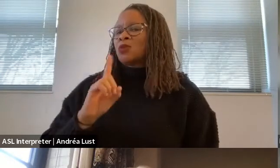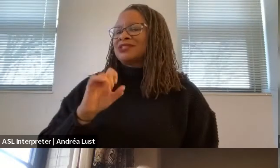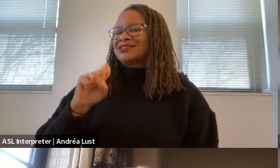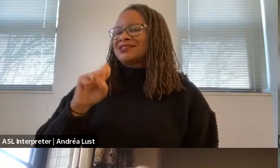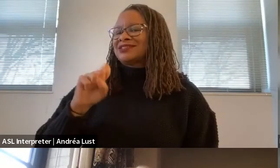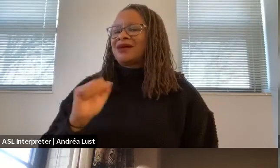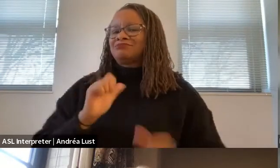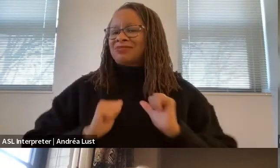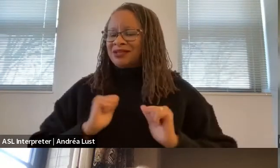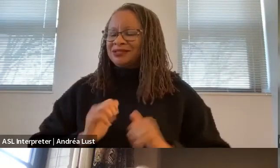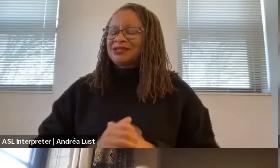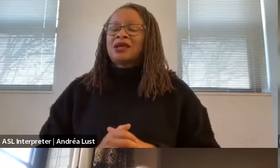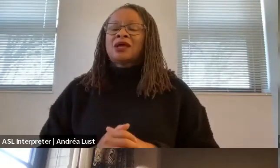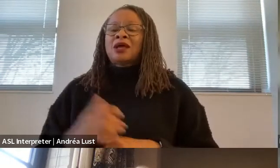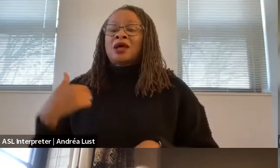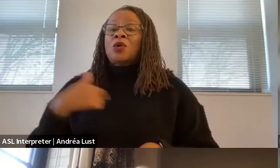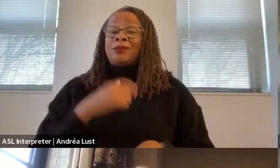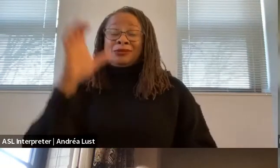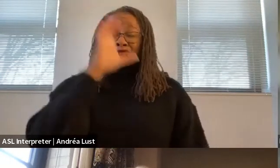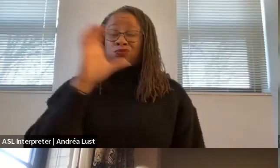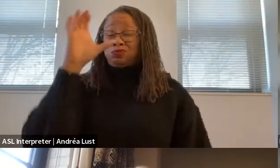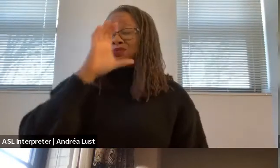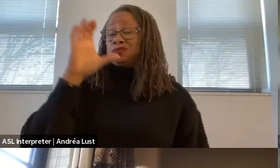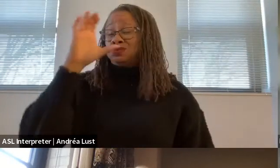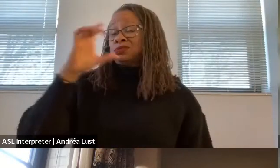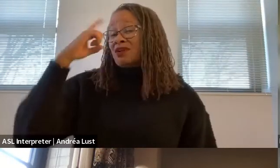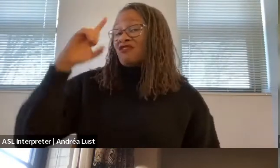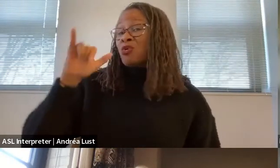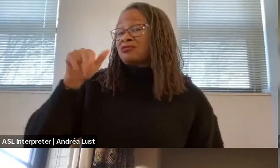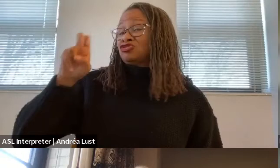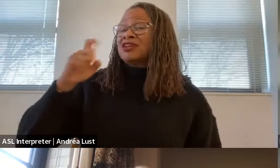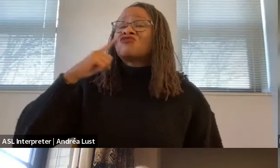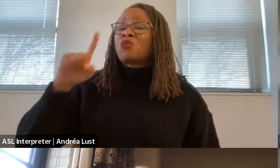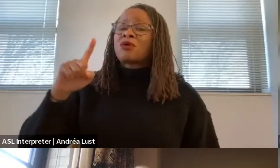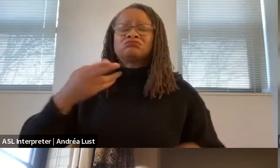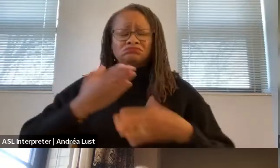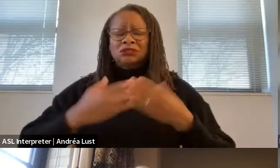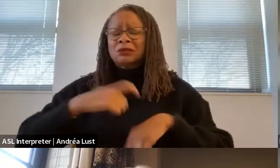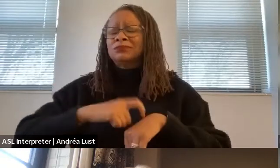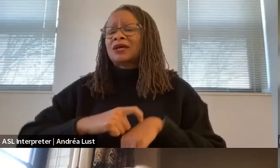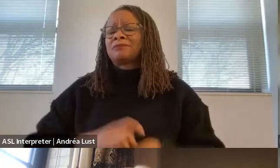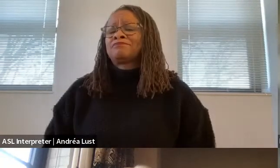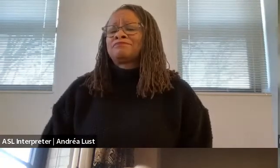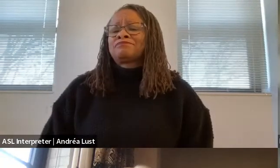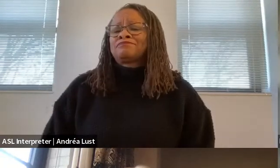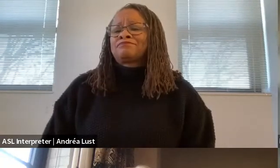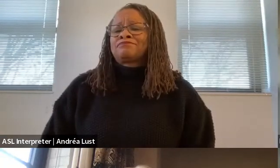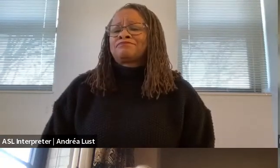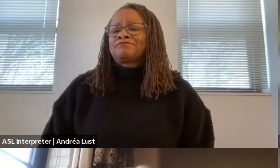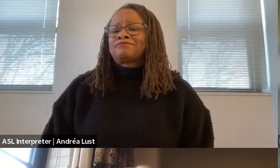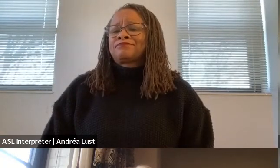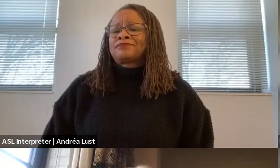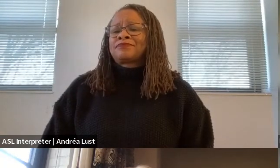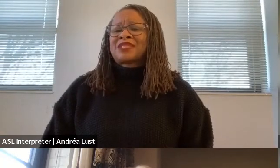Well, we've been searching for a Jane for a bit, and I was starting to